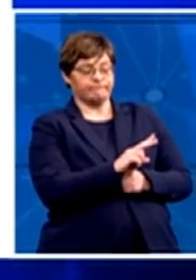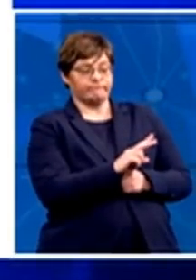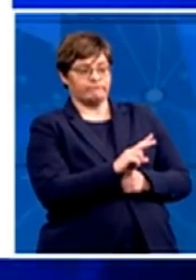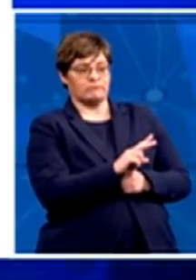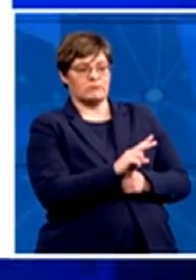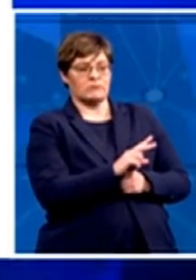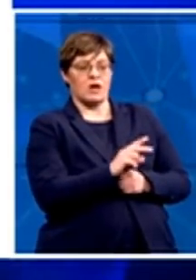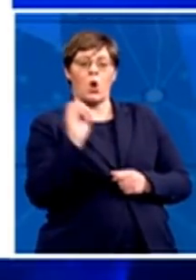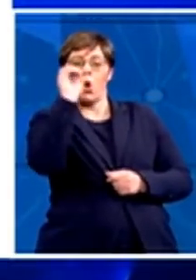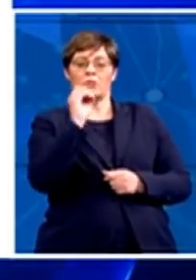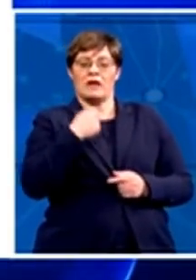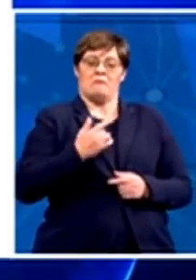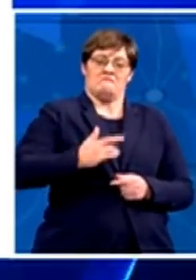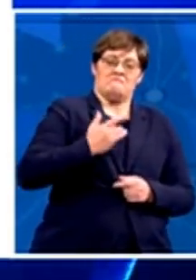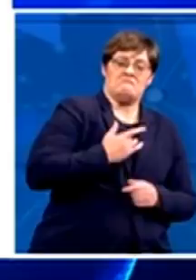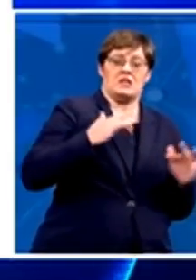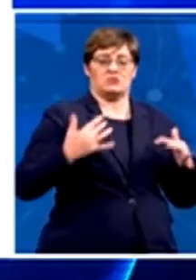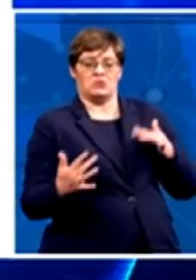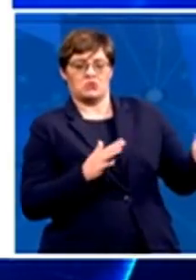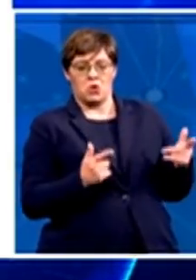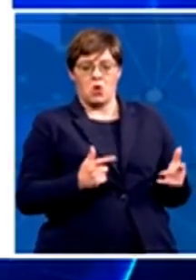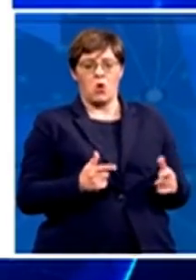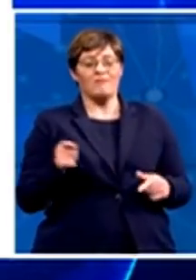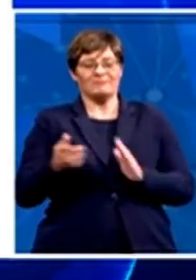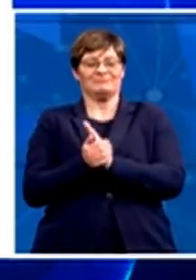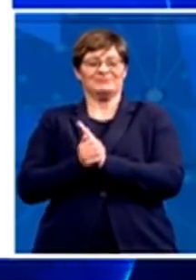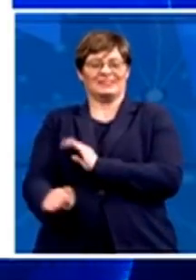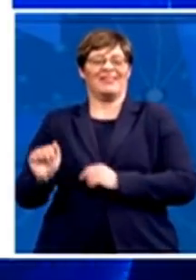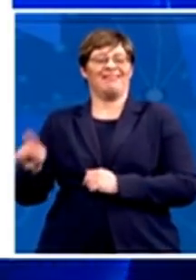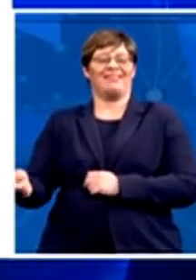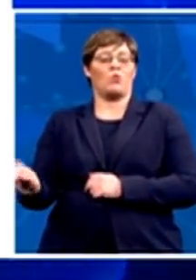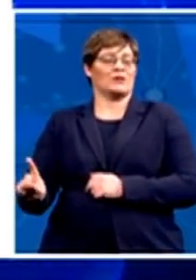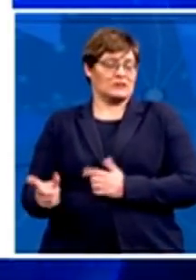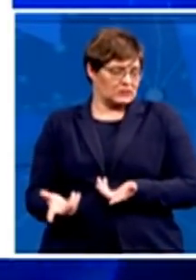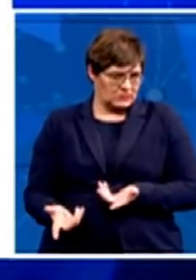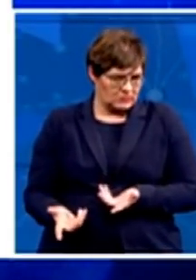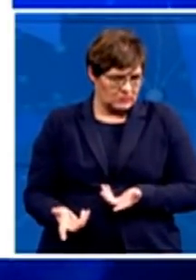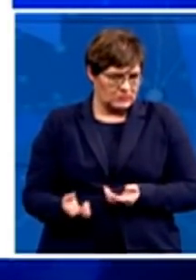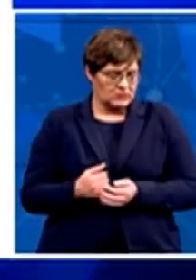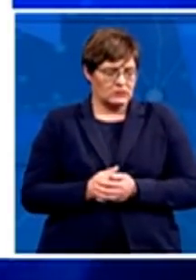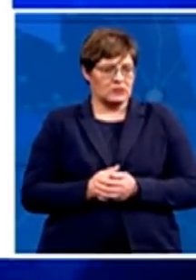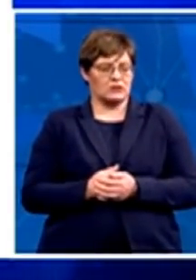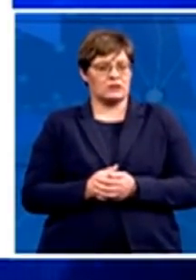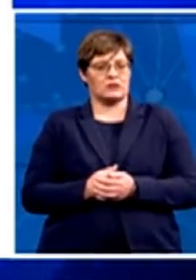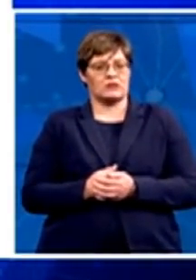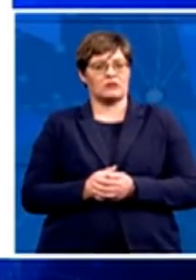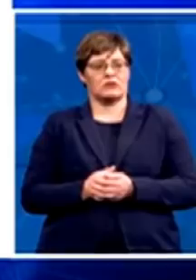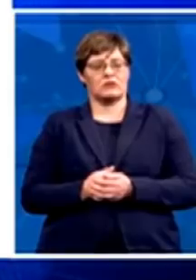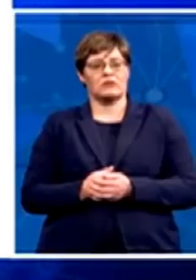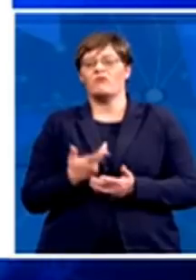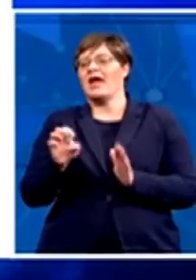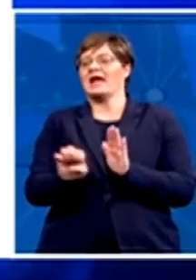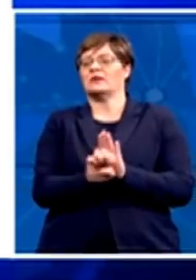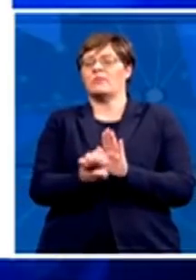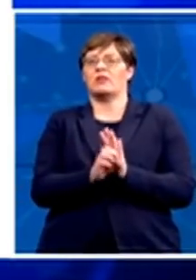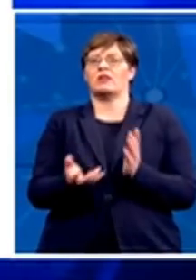what the competency of the public protector is. And by way of example, Chair, we know that there might